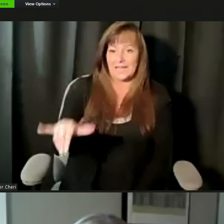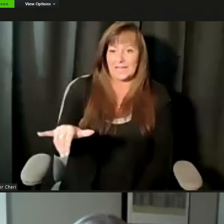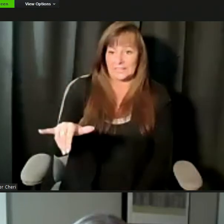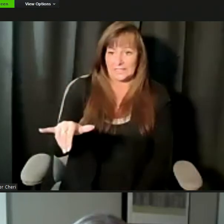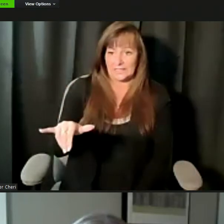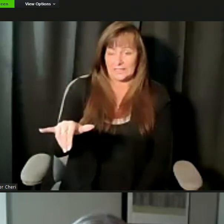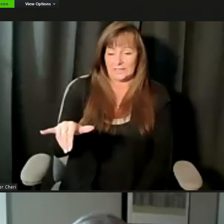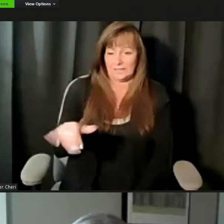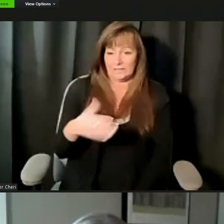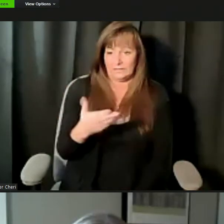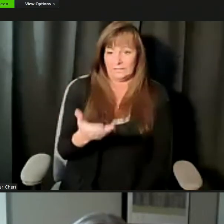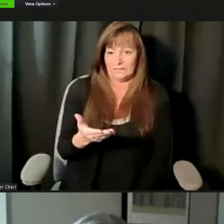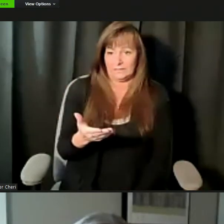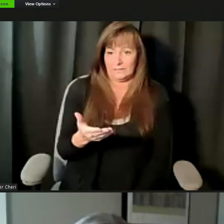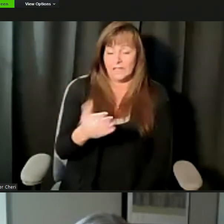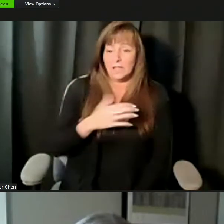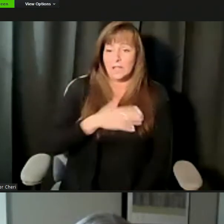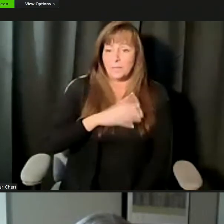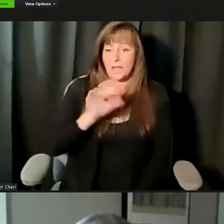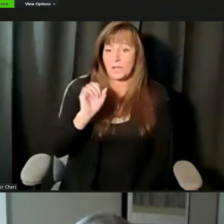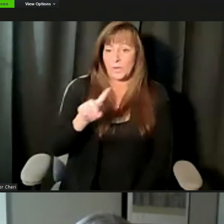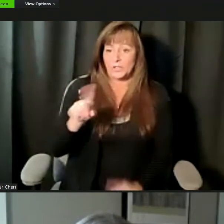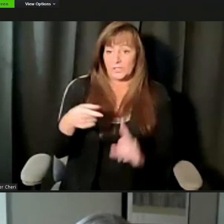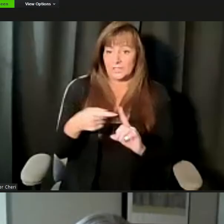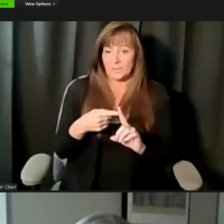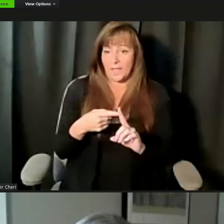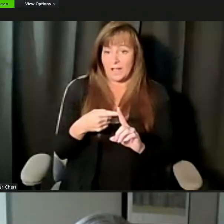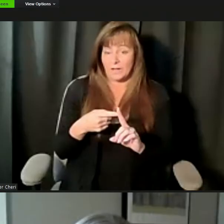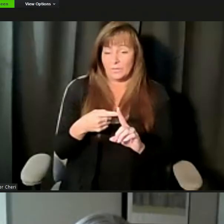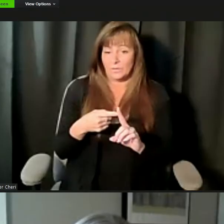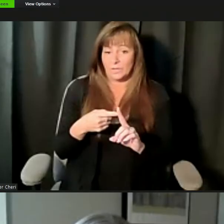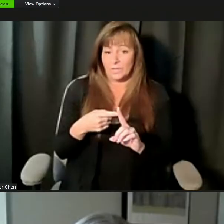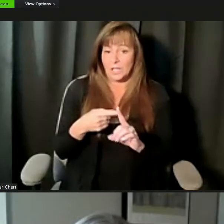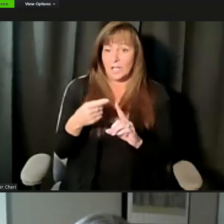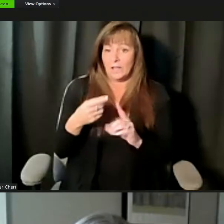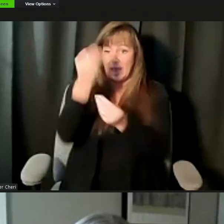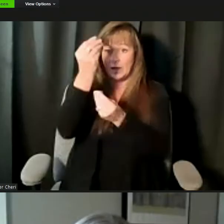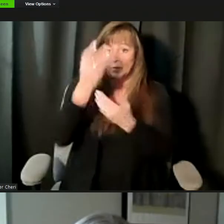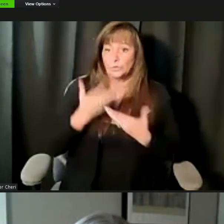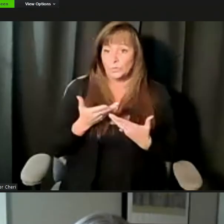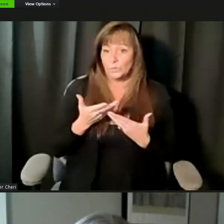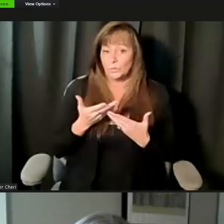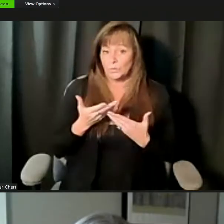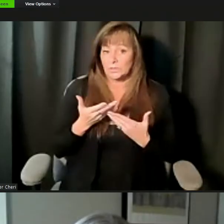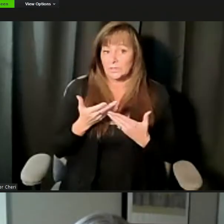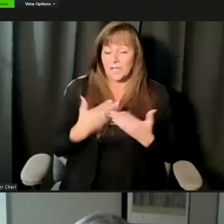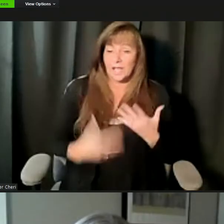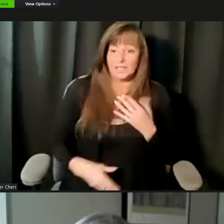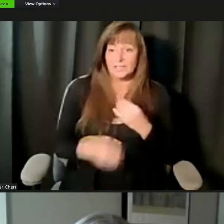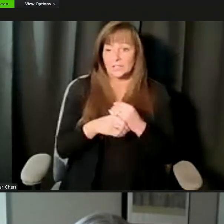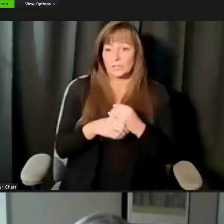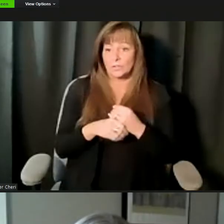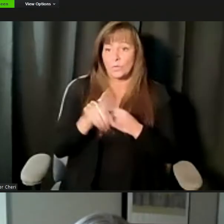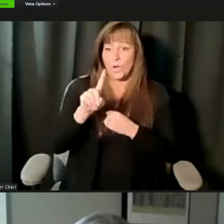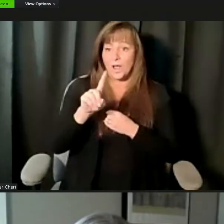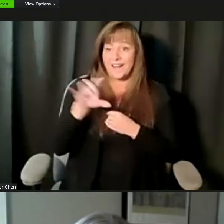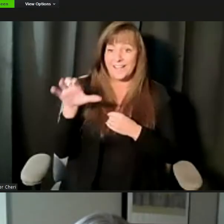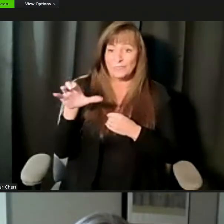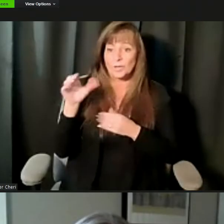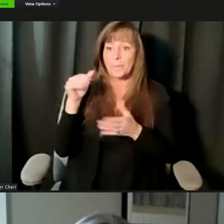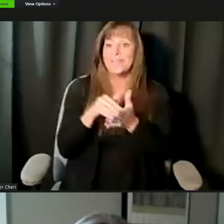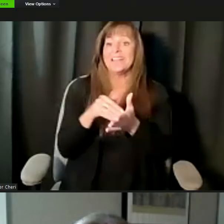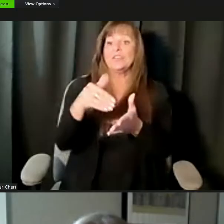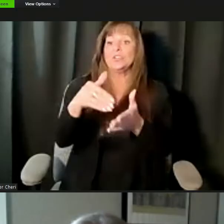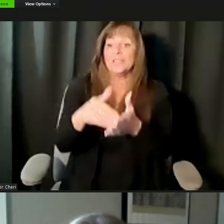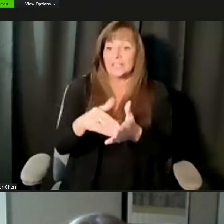Okay, thank you so very much. My question is about the news that came out that an additional 100 million doses